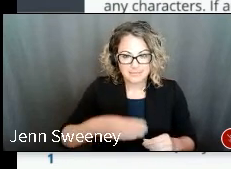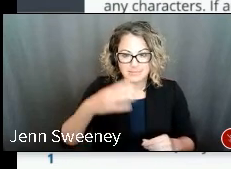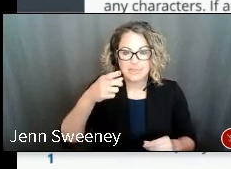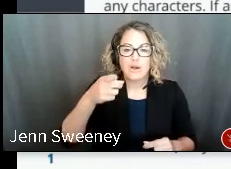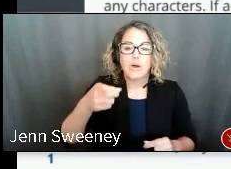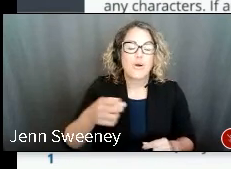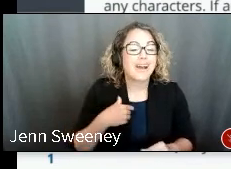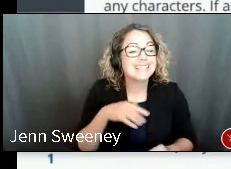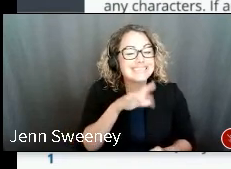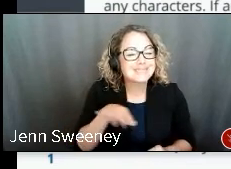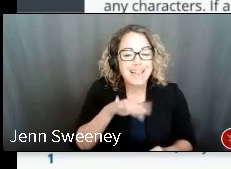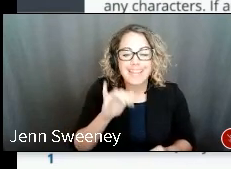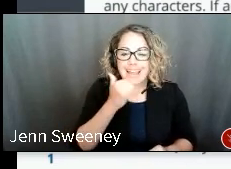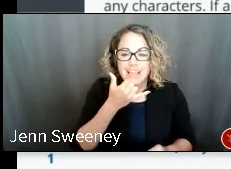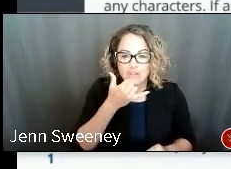spell error.